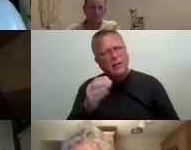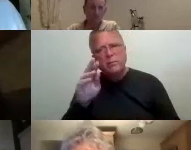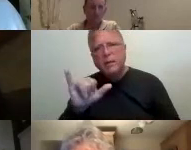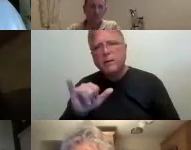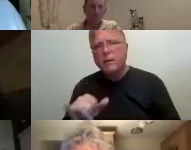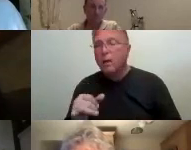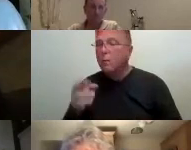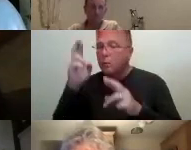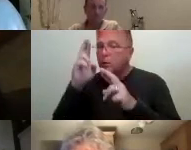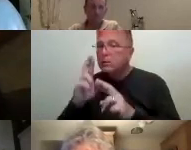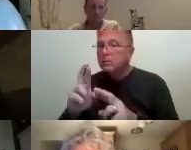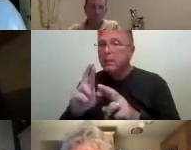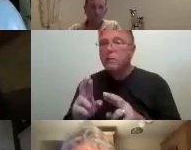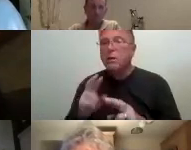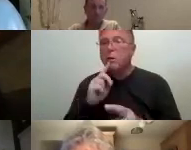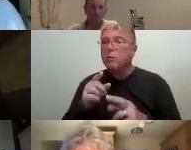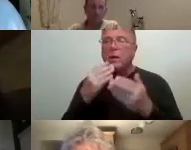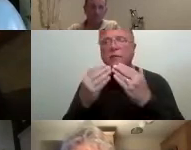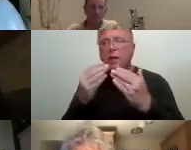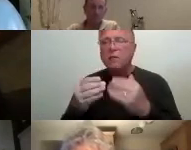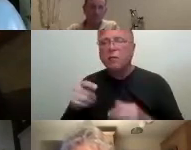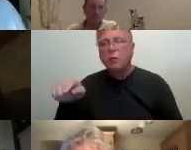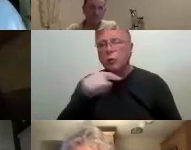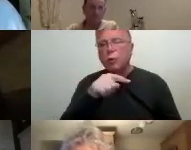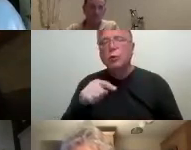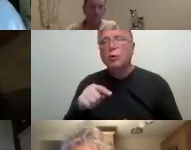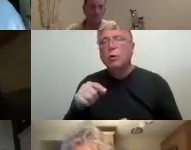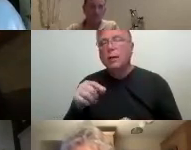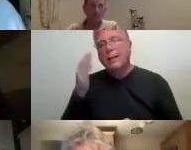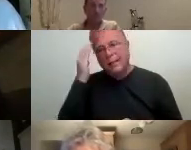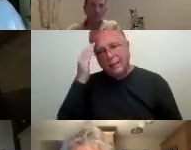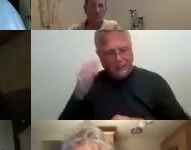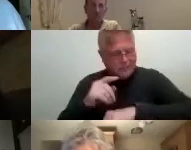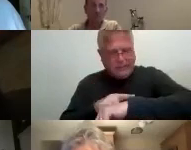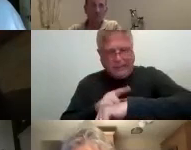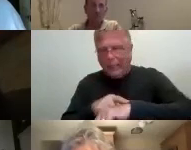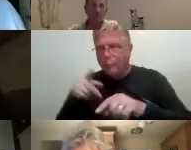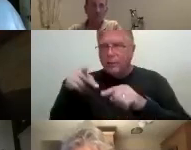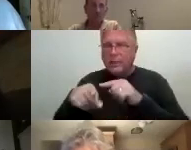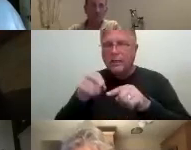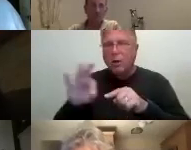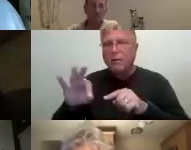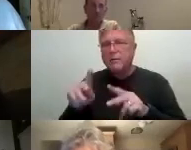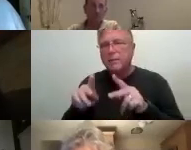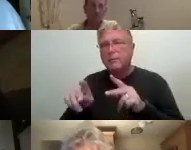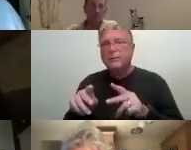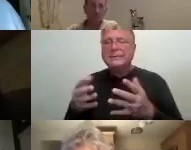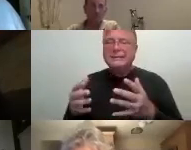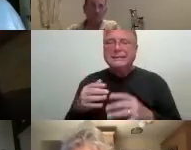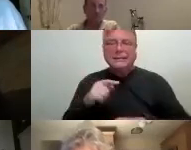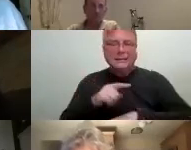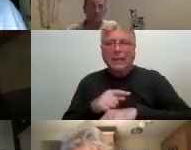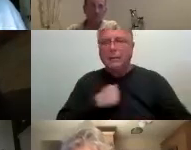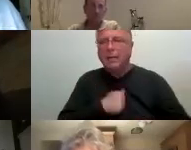to be respectful of everyone's time, and I'm grateful for you for, and I know we're cutting some people off. I